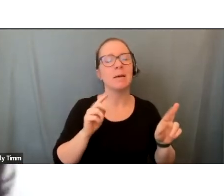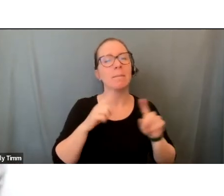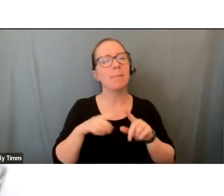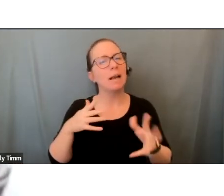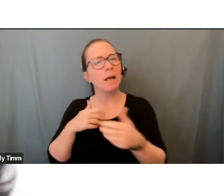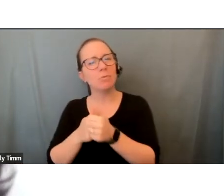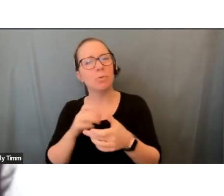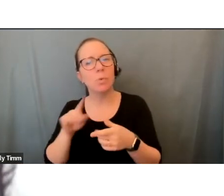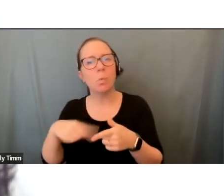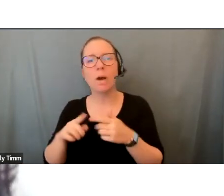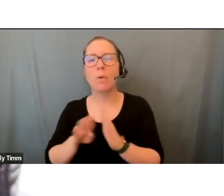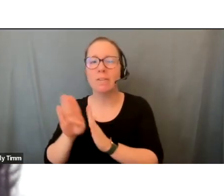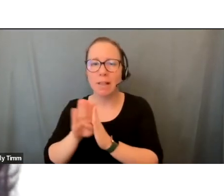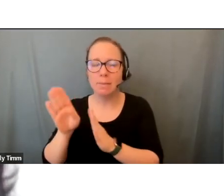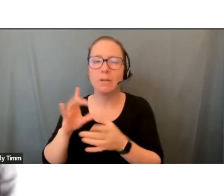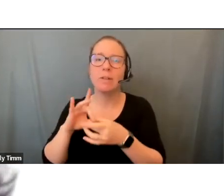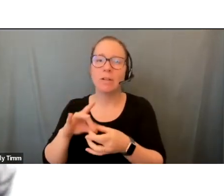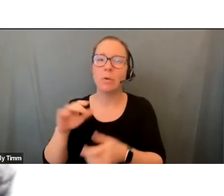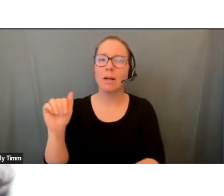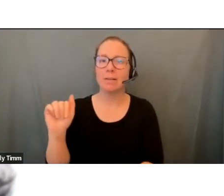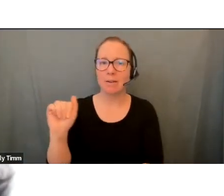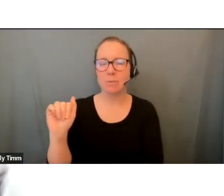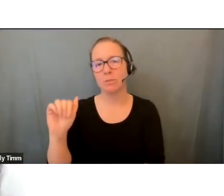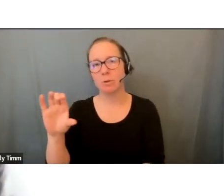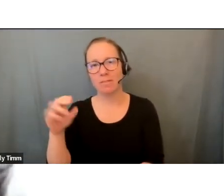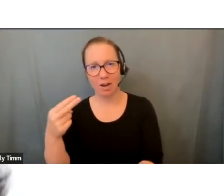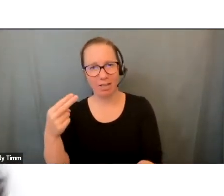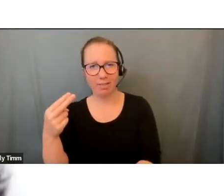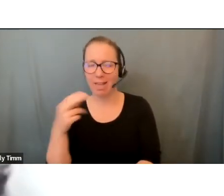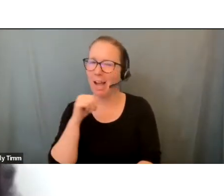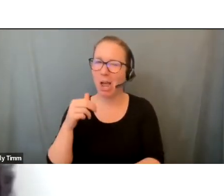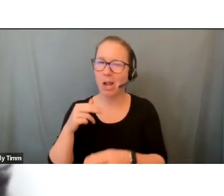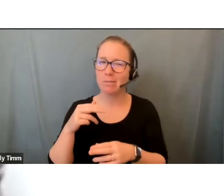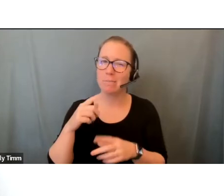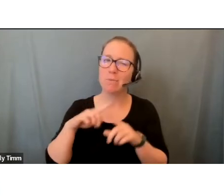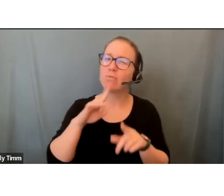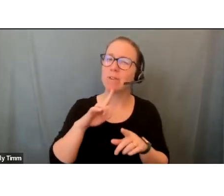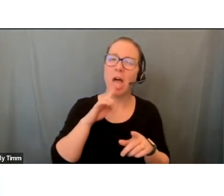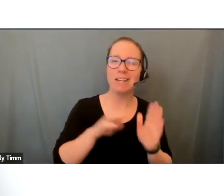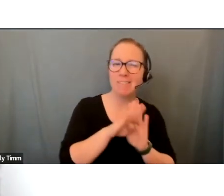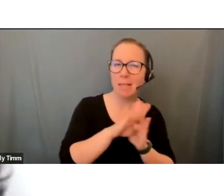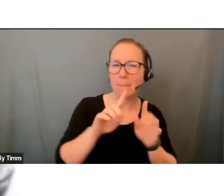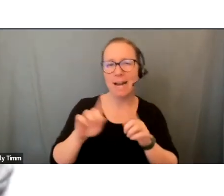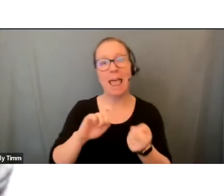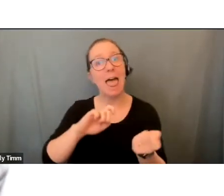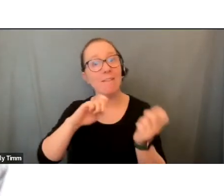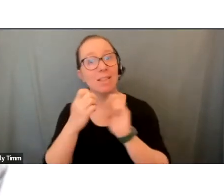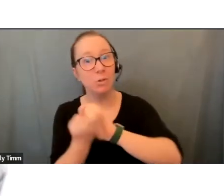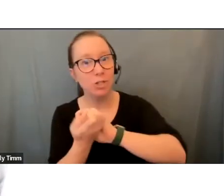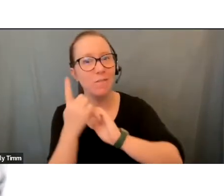with the development of the accountable community for health. Well, I'm not going to call it the development, the evolution of our accountable community for